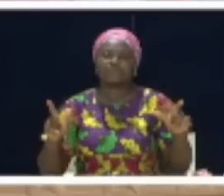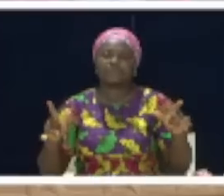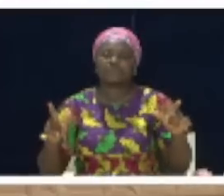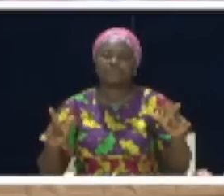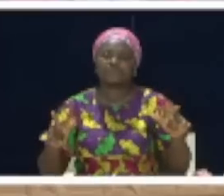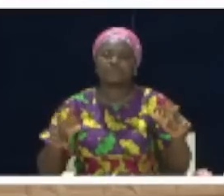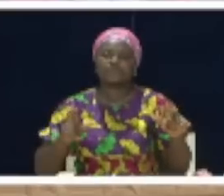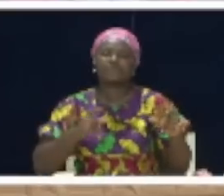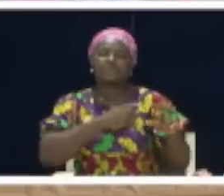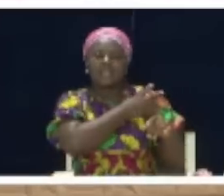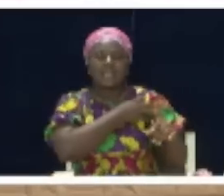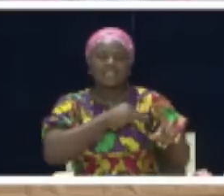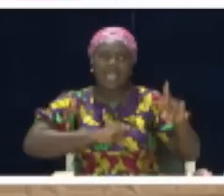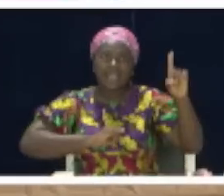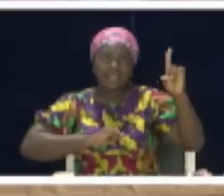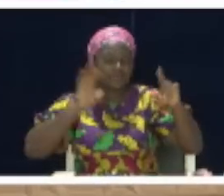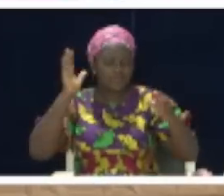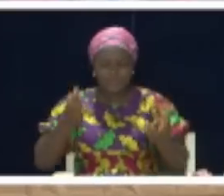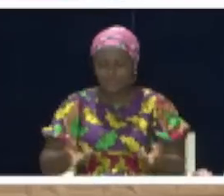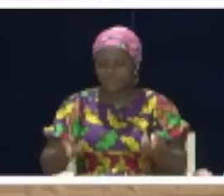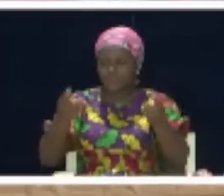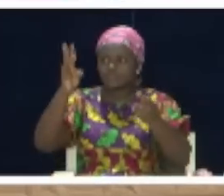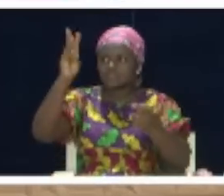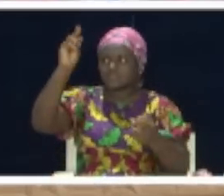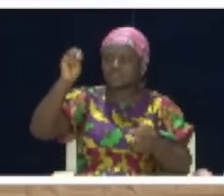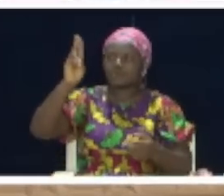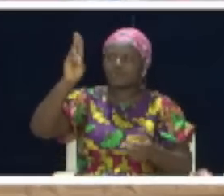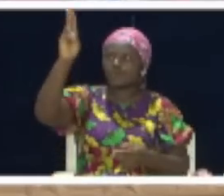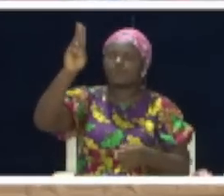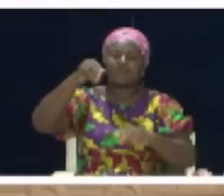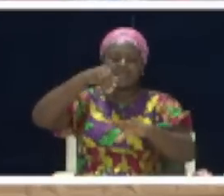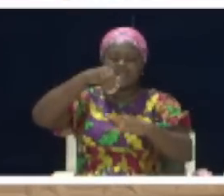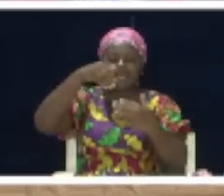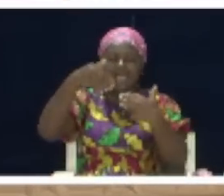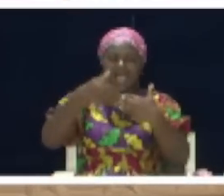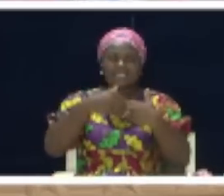And I will raise him up at the last day.